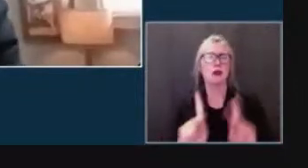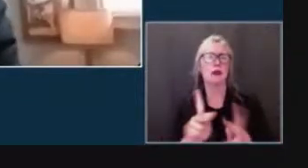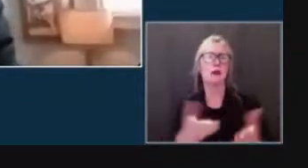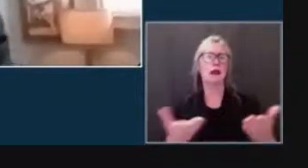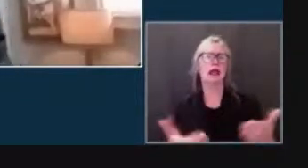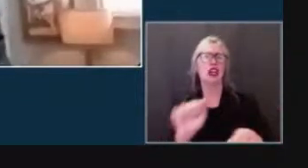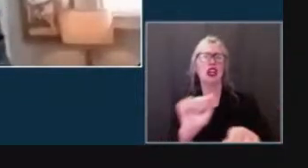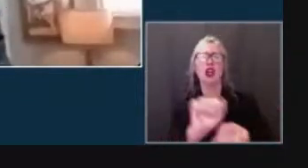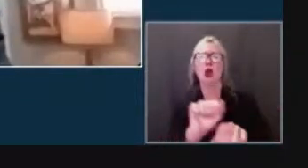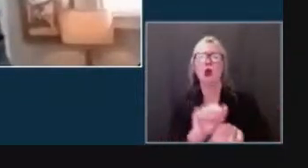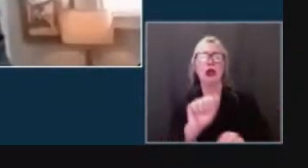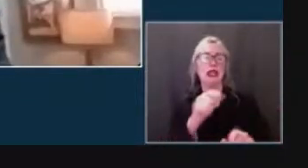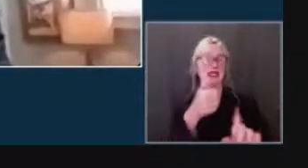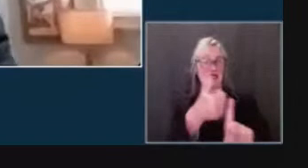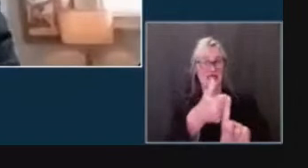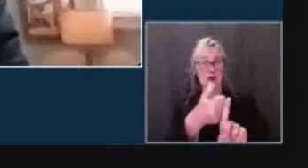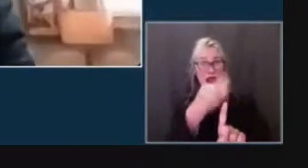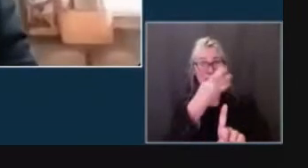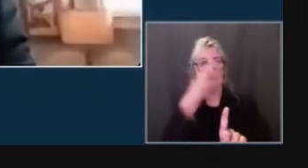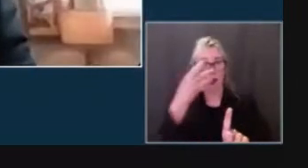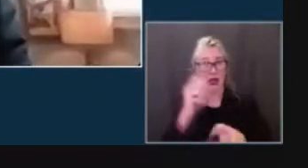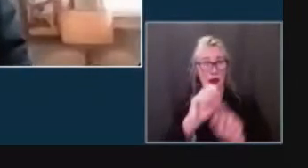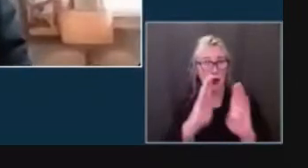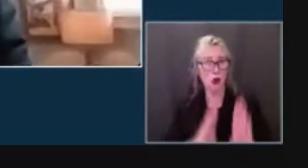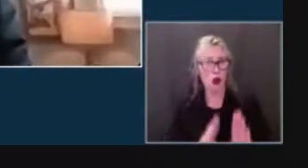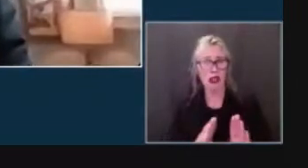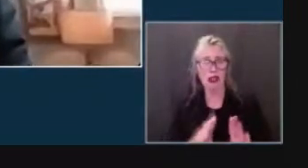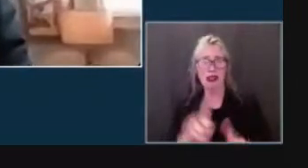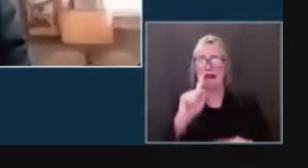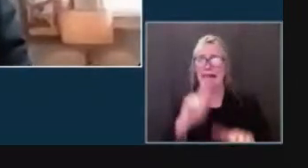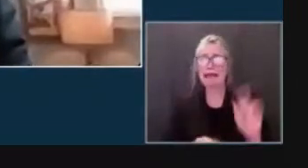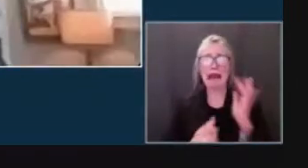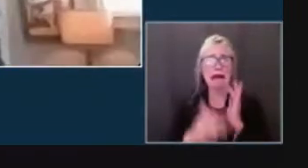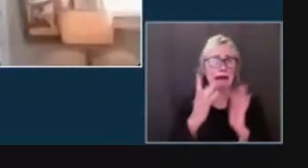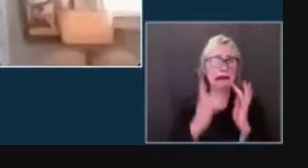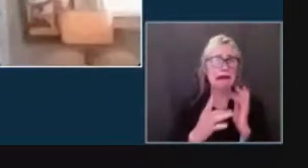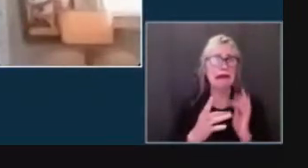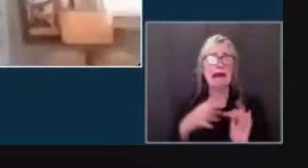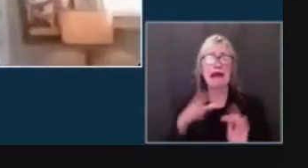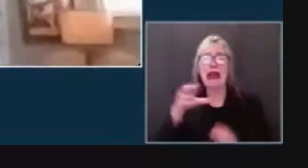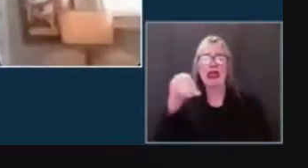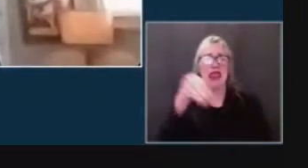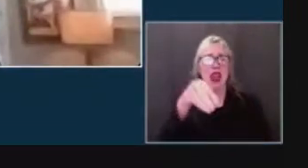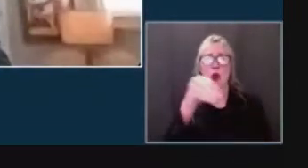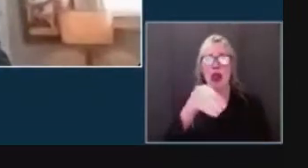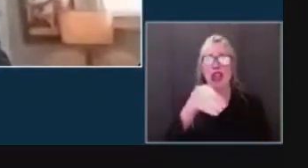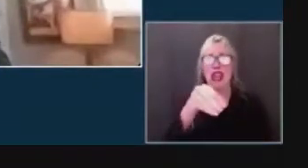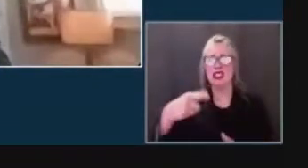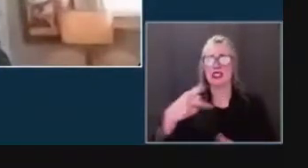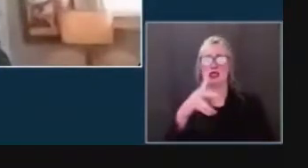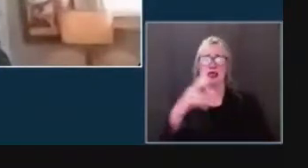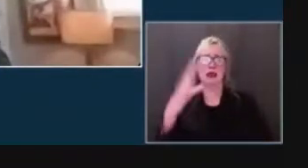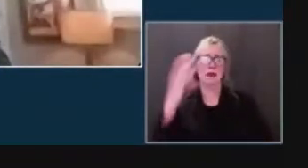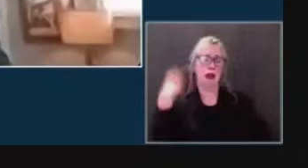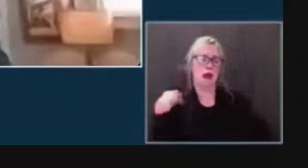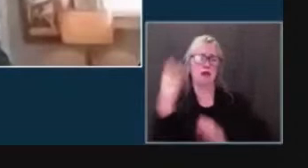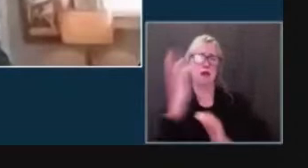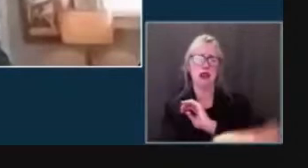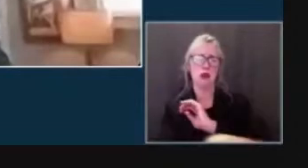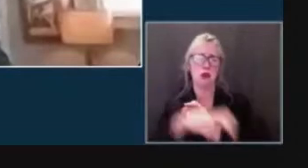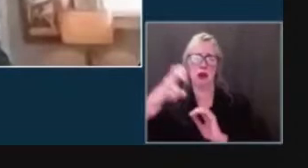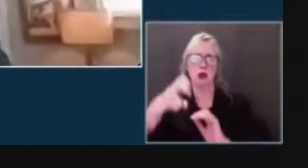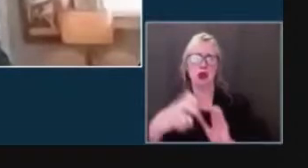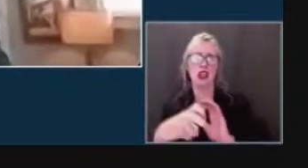ends meet, who's cheated on her wages, out of her wages, who's being harassed at work, whose boss